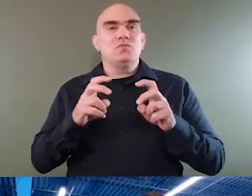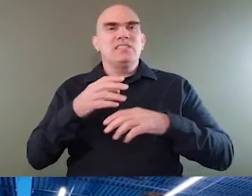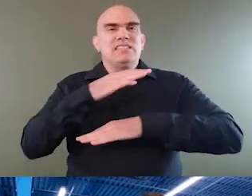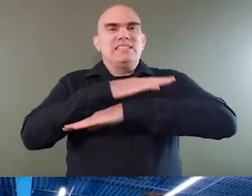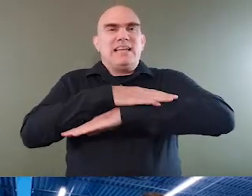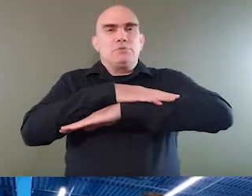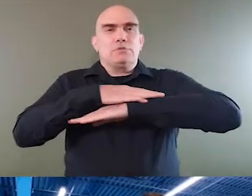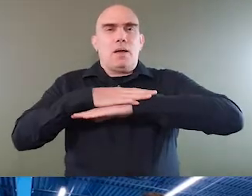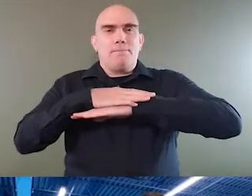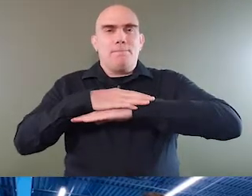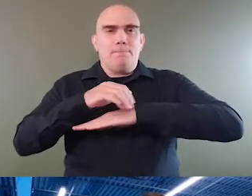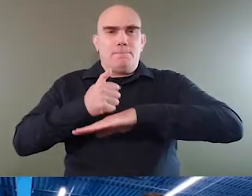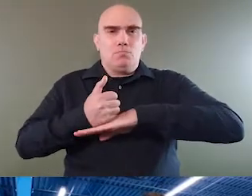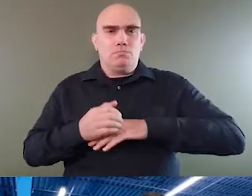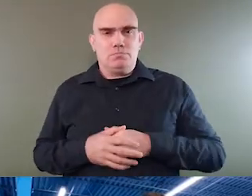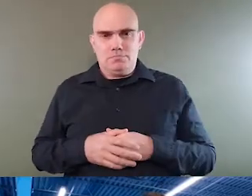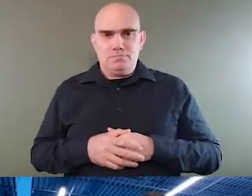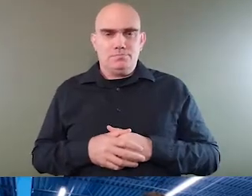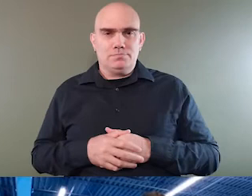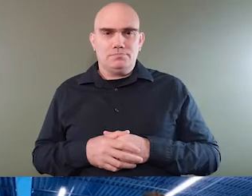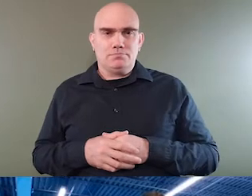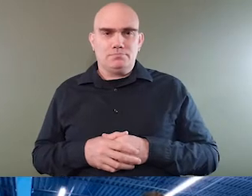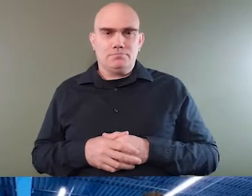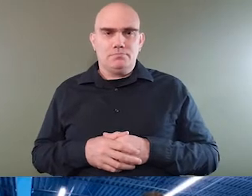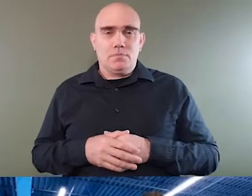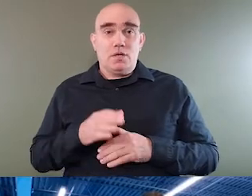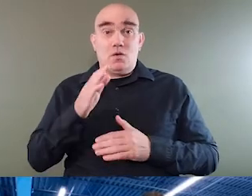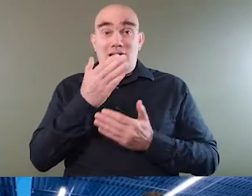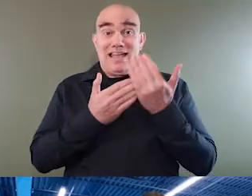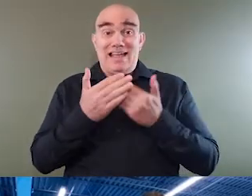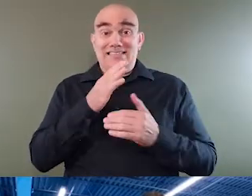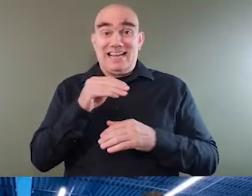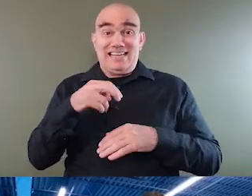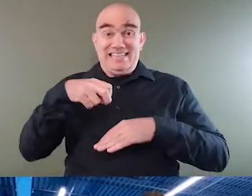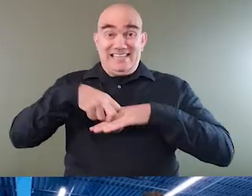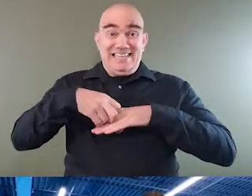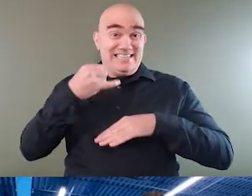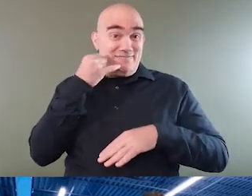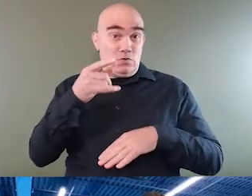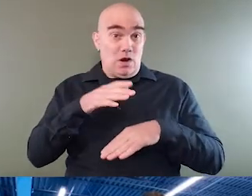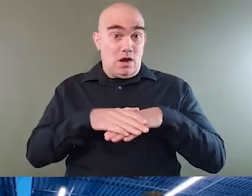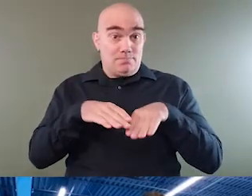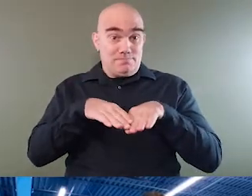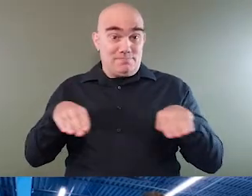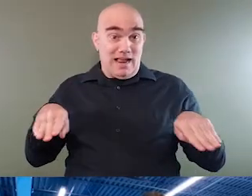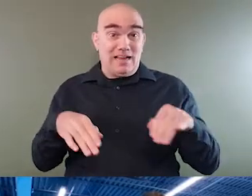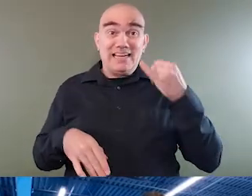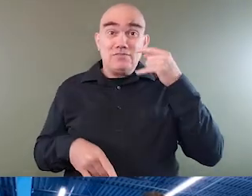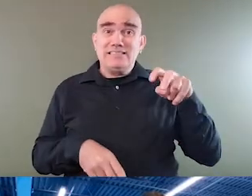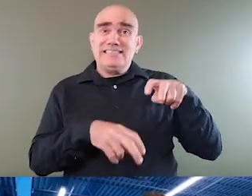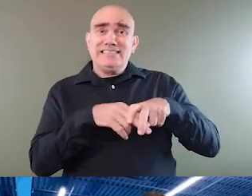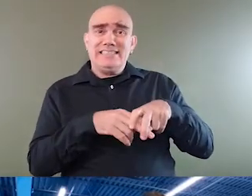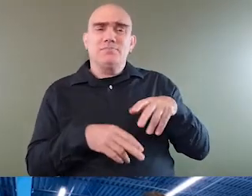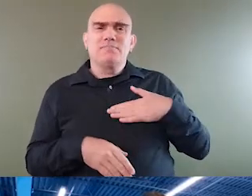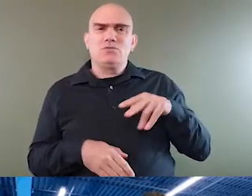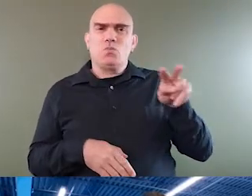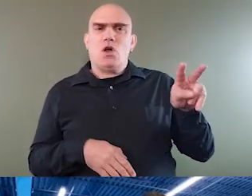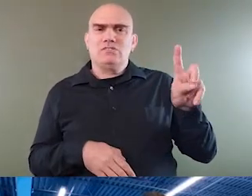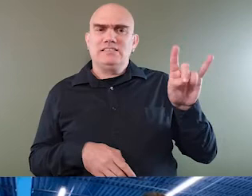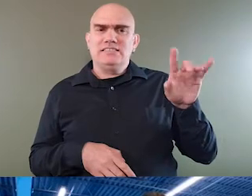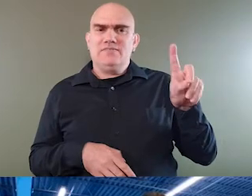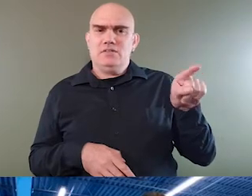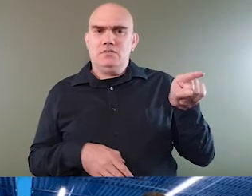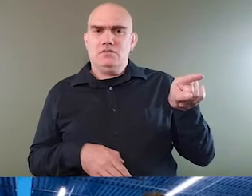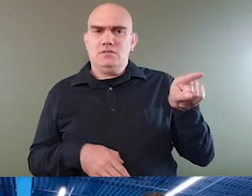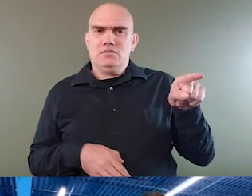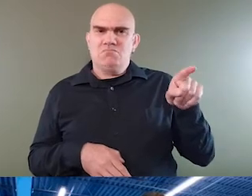tabletop posture. Onto hands and knees if you're on the mat. And if you're seated, then please watch